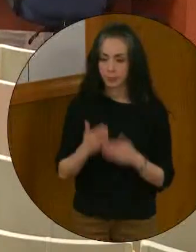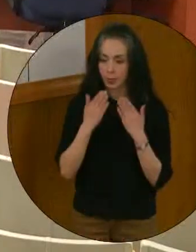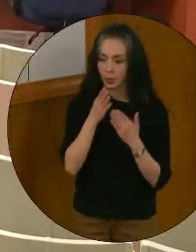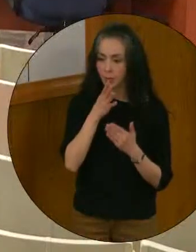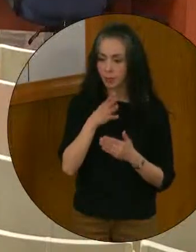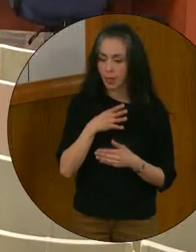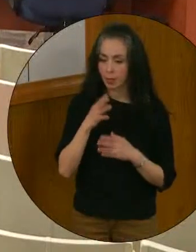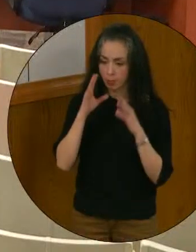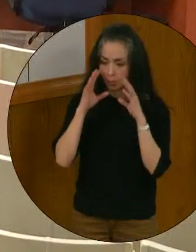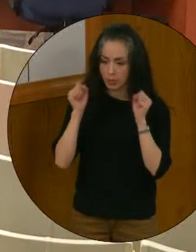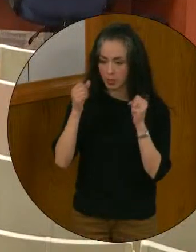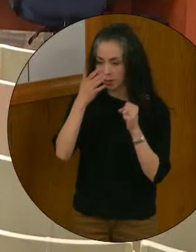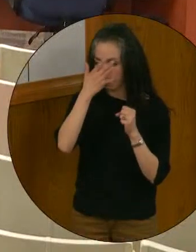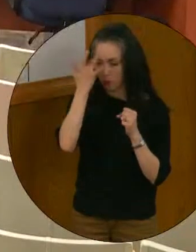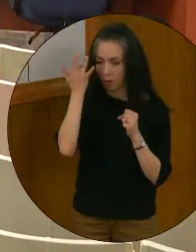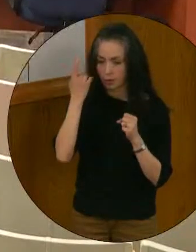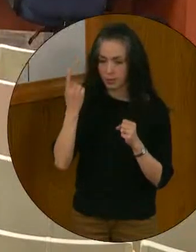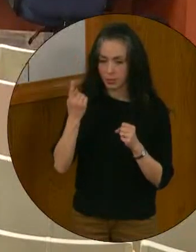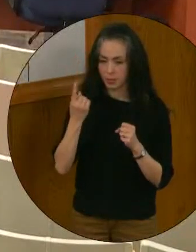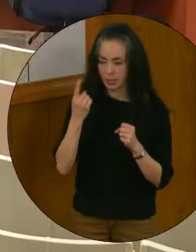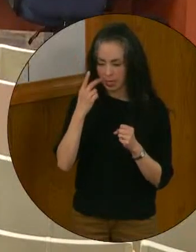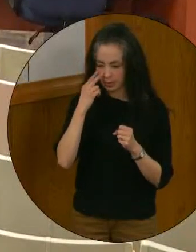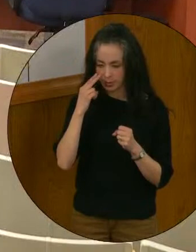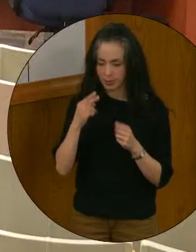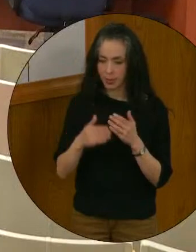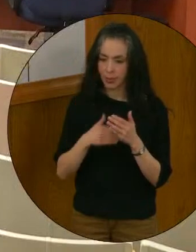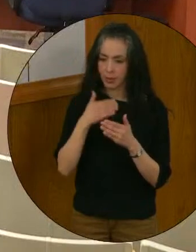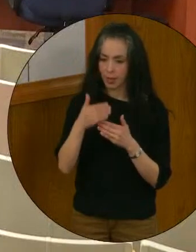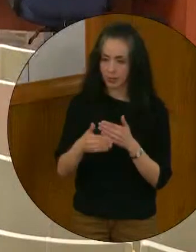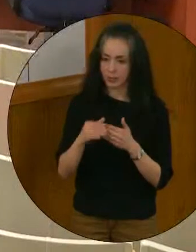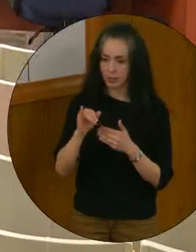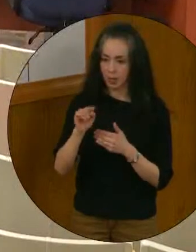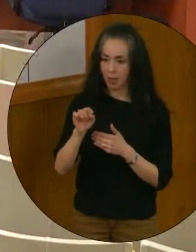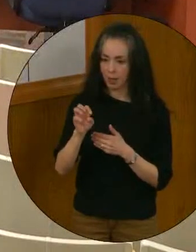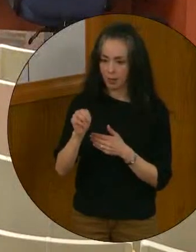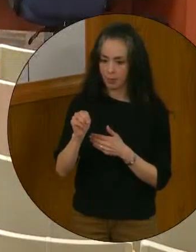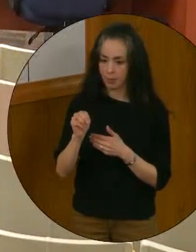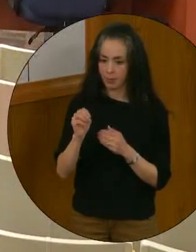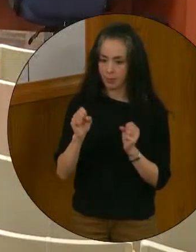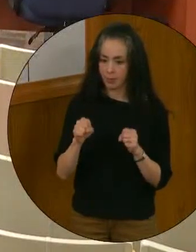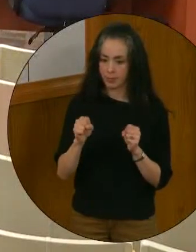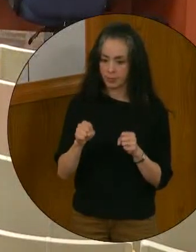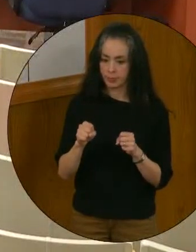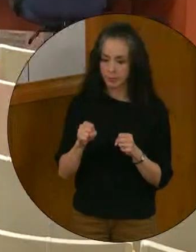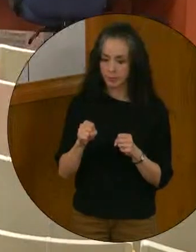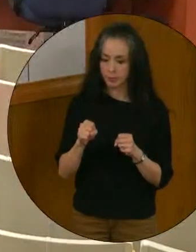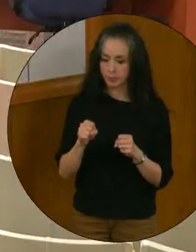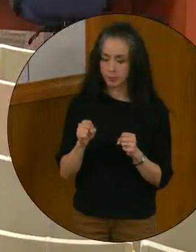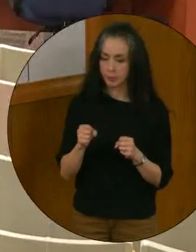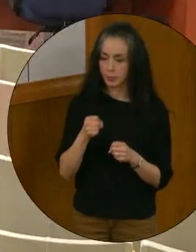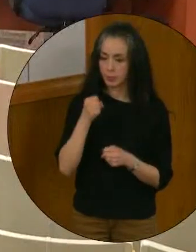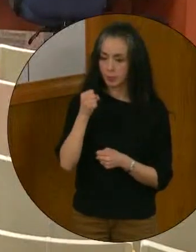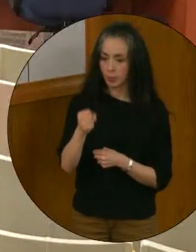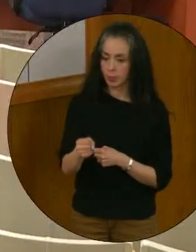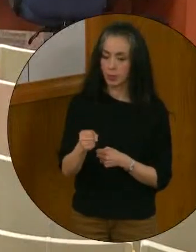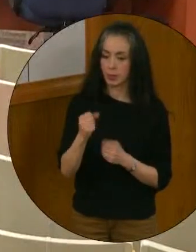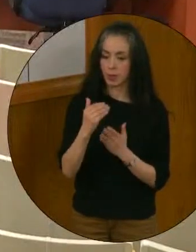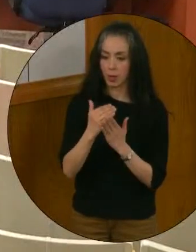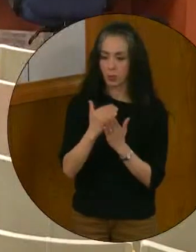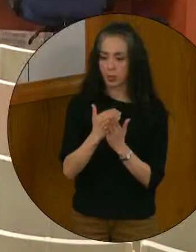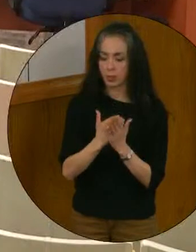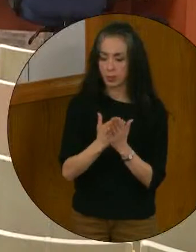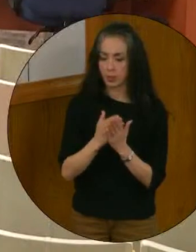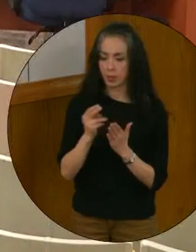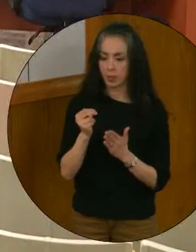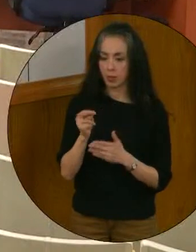forgot something, but I see that it's in the next item, possibly, that under the appointments outlined in